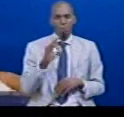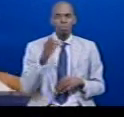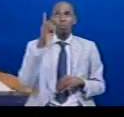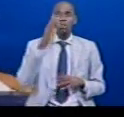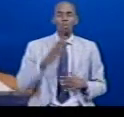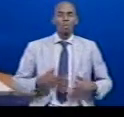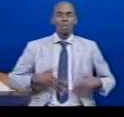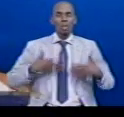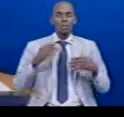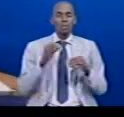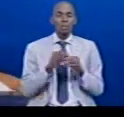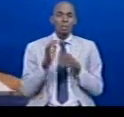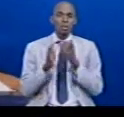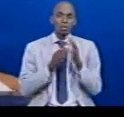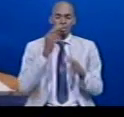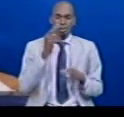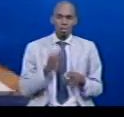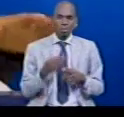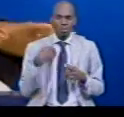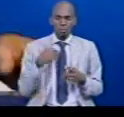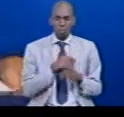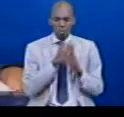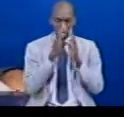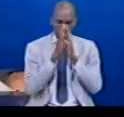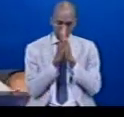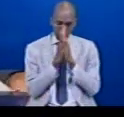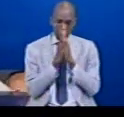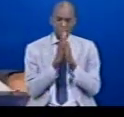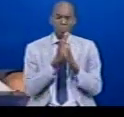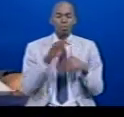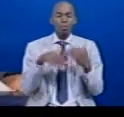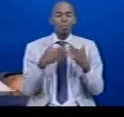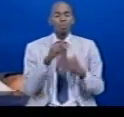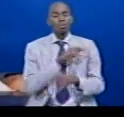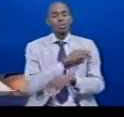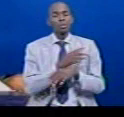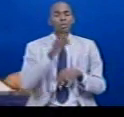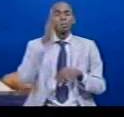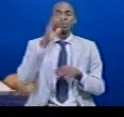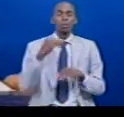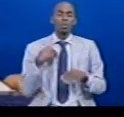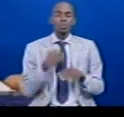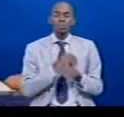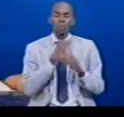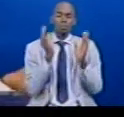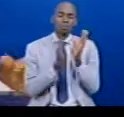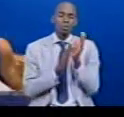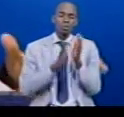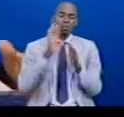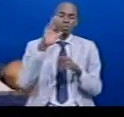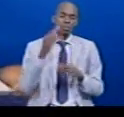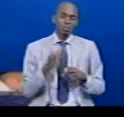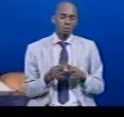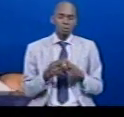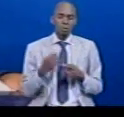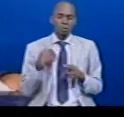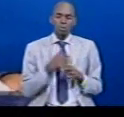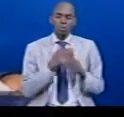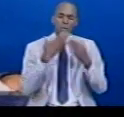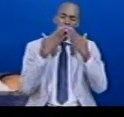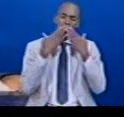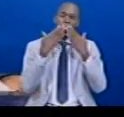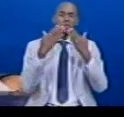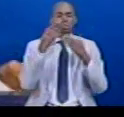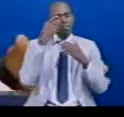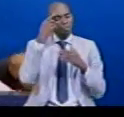Jesus' name we pray. Almighty God in heaven, we magnify your name. We thank you for this brief